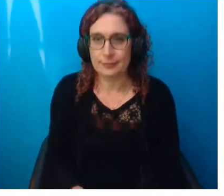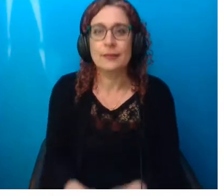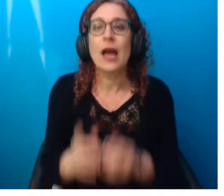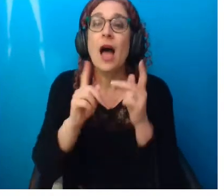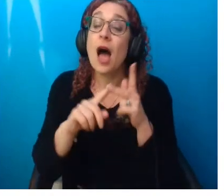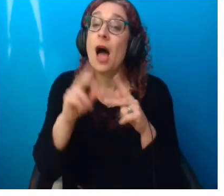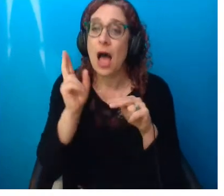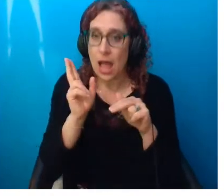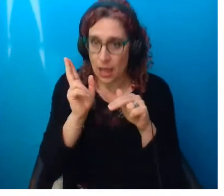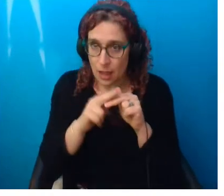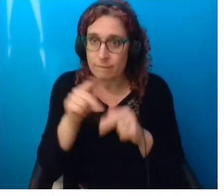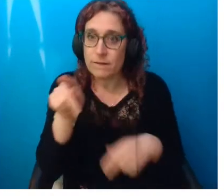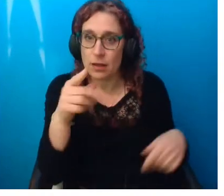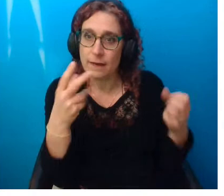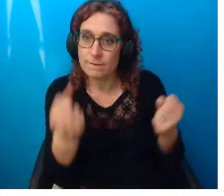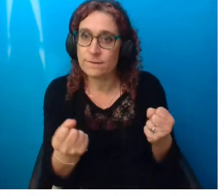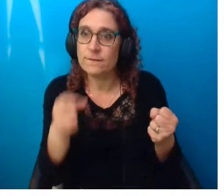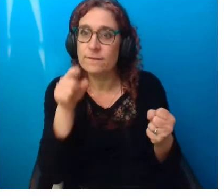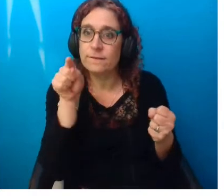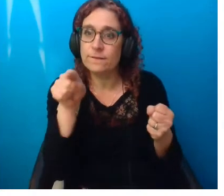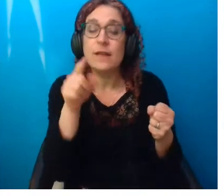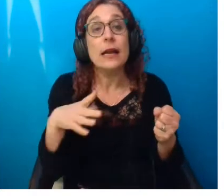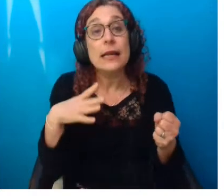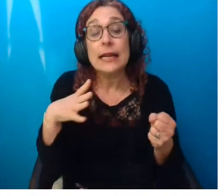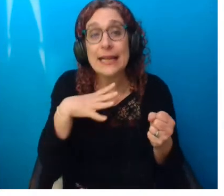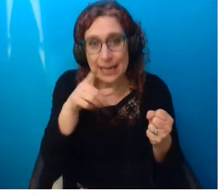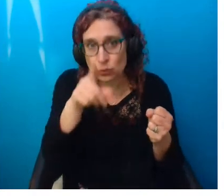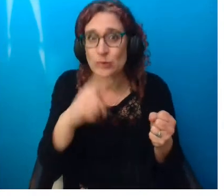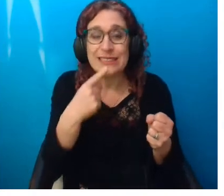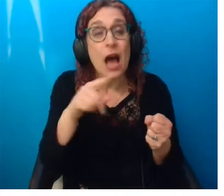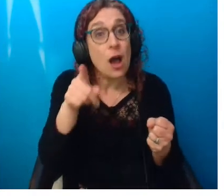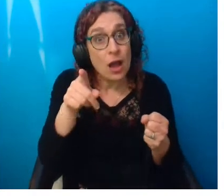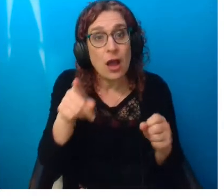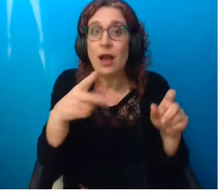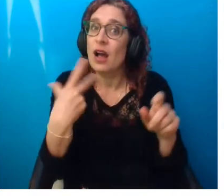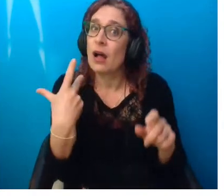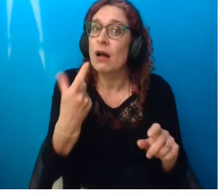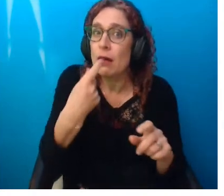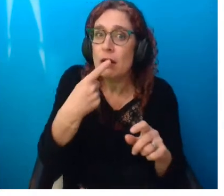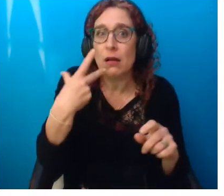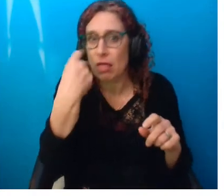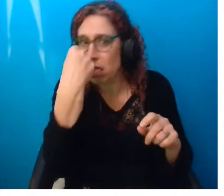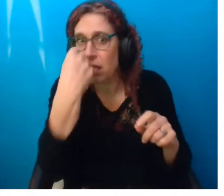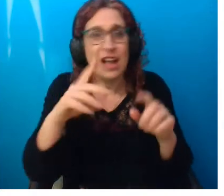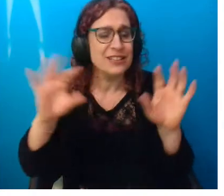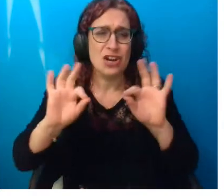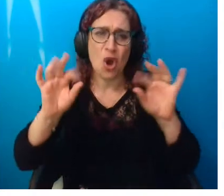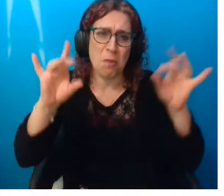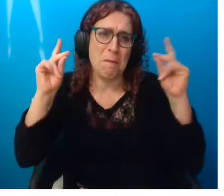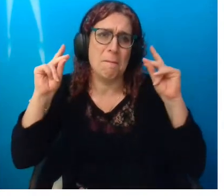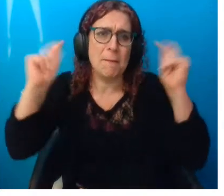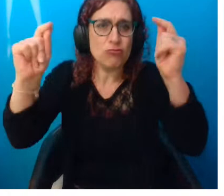to let patients know that they're not a miracle medicine that works overnight.